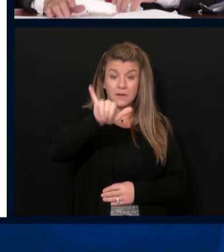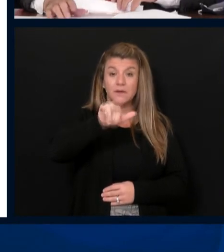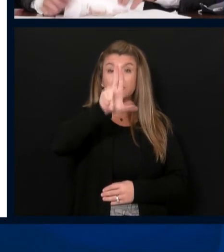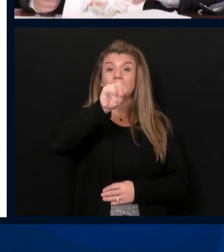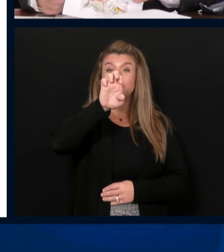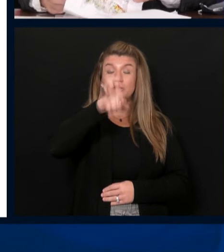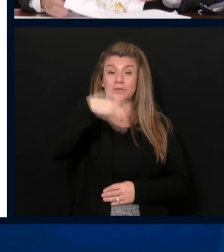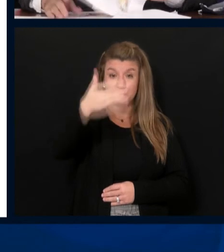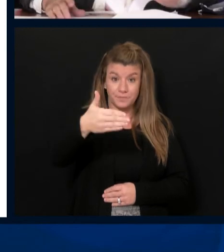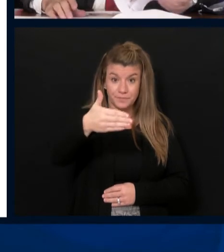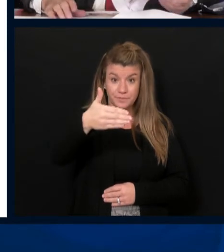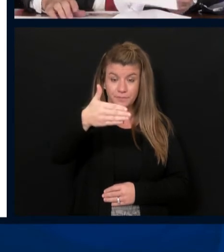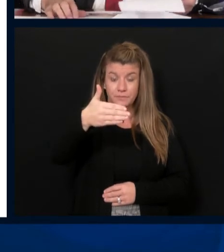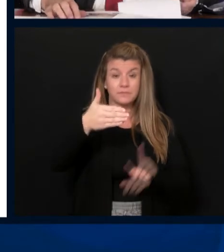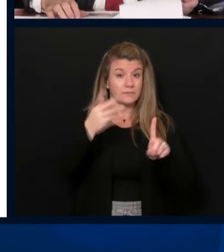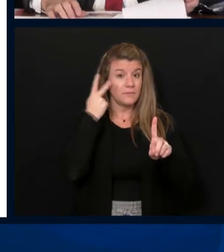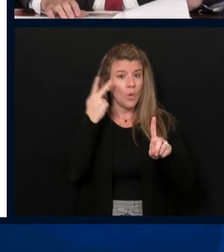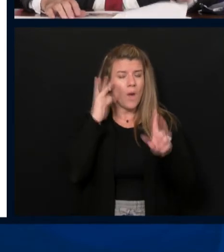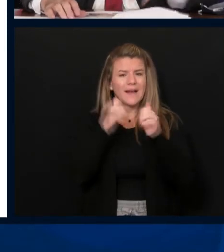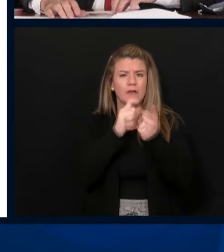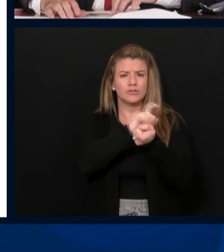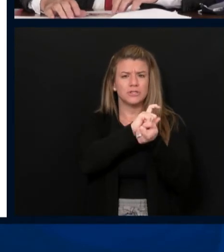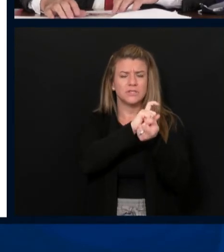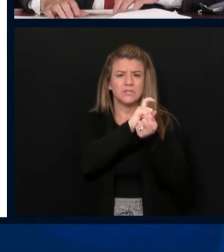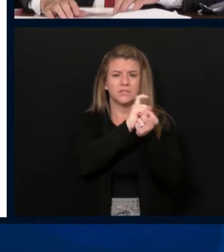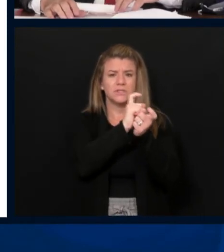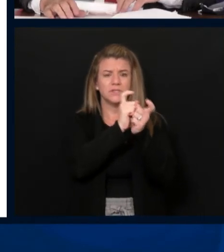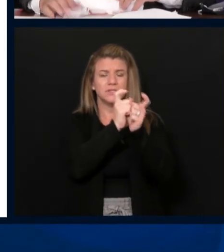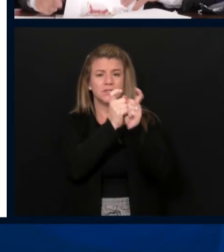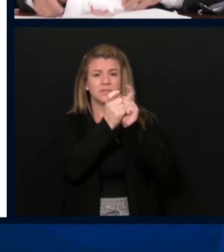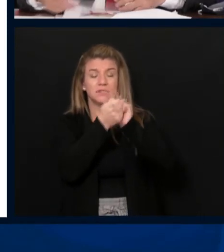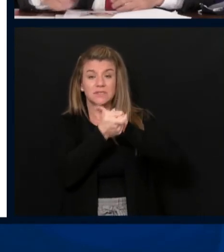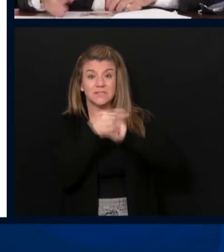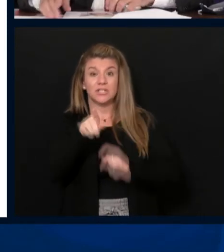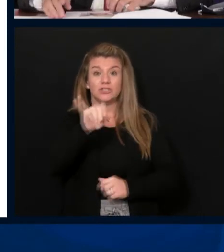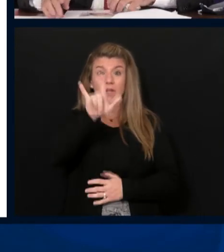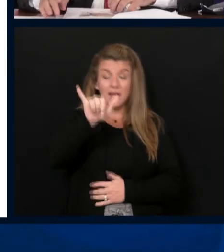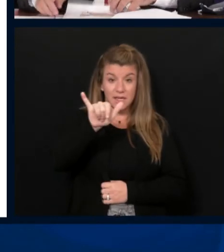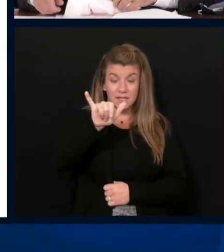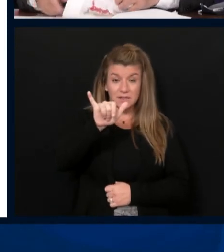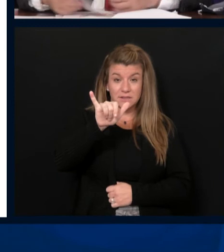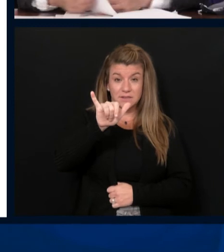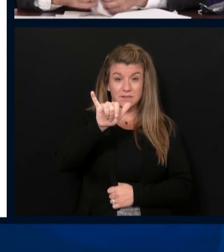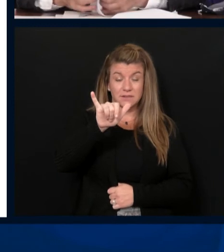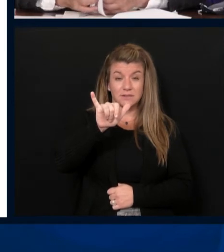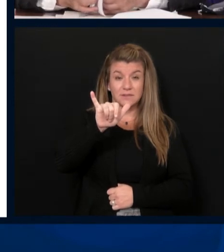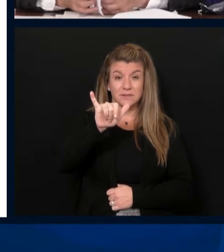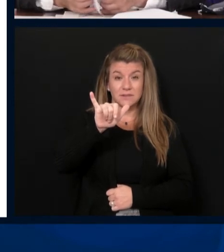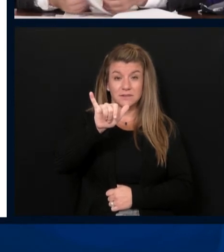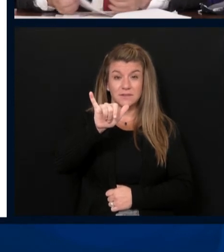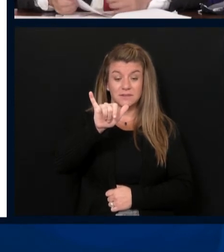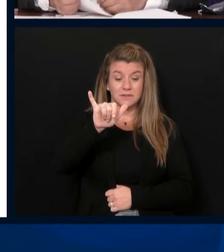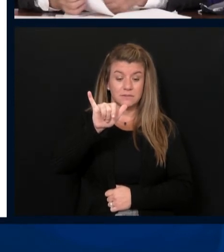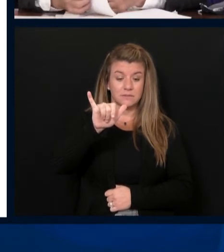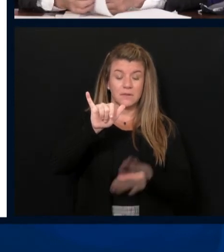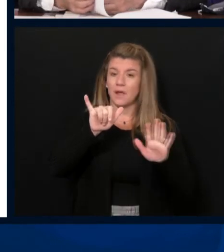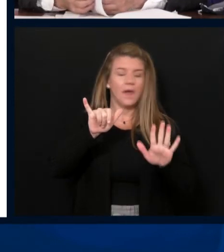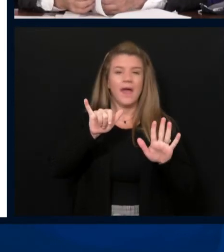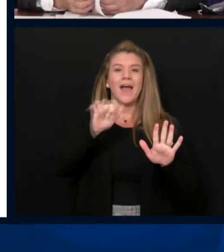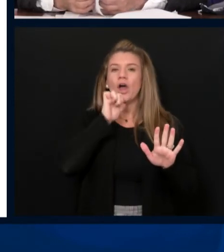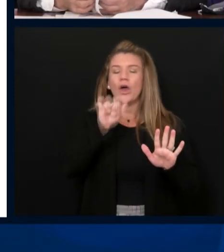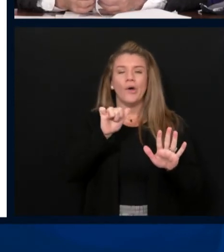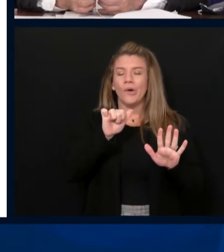we're here. Watch how it changes. In July, we're here. Remember, that's when they had that, and don't pay